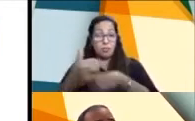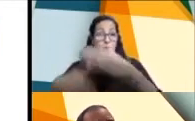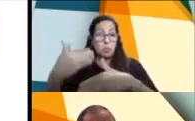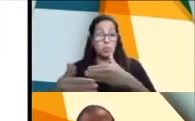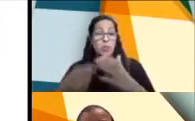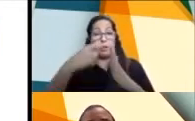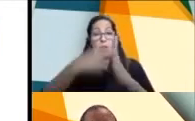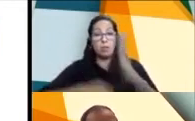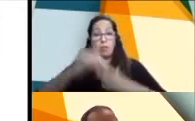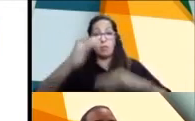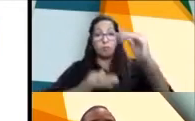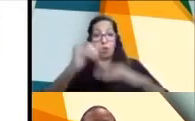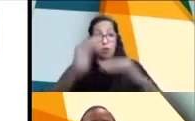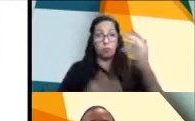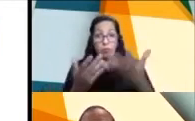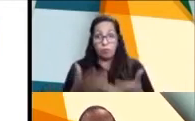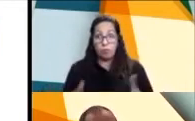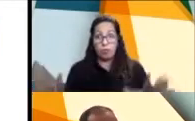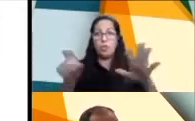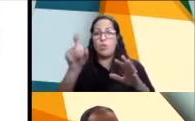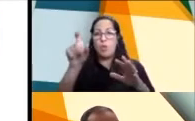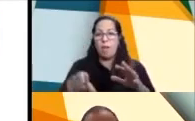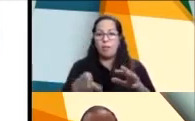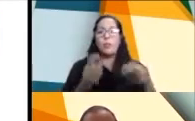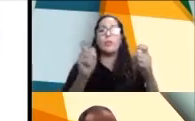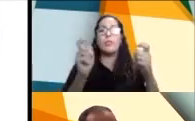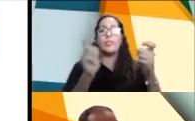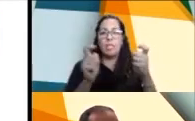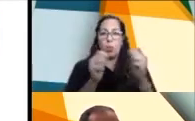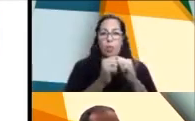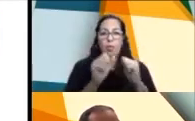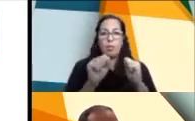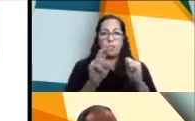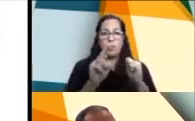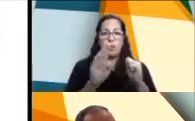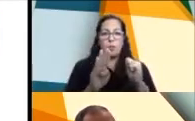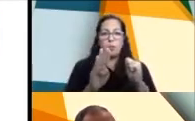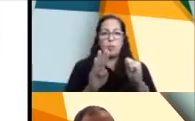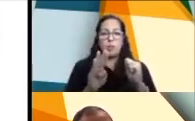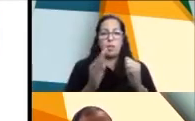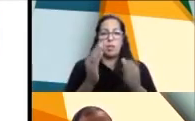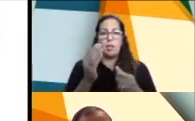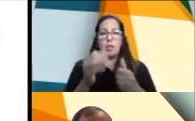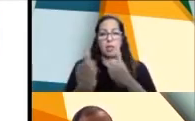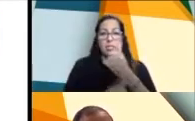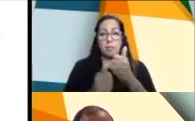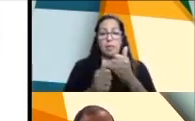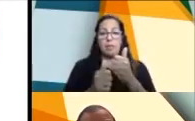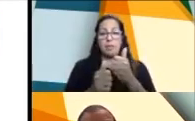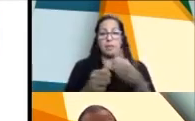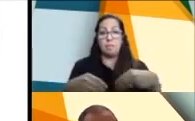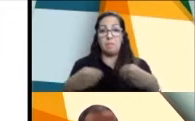known, then you have to again deal with the subrecipient amendment. So that's why